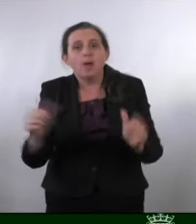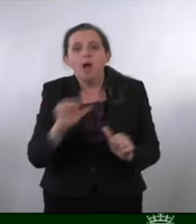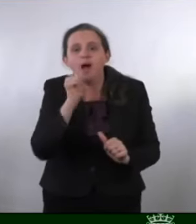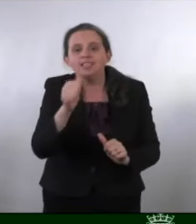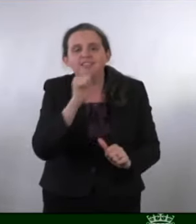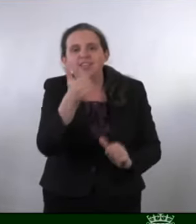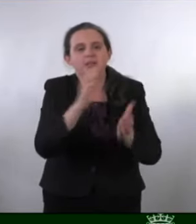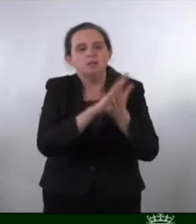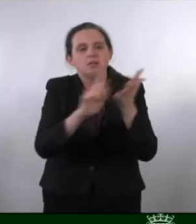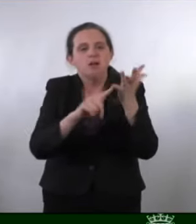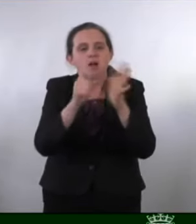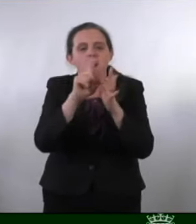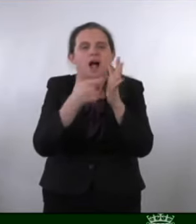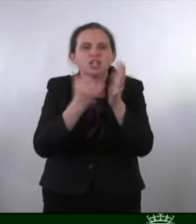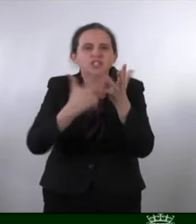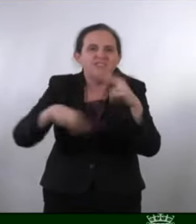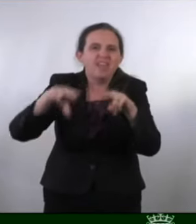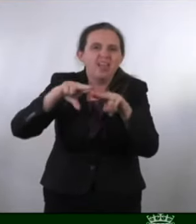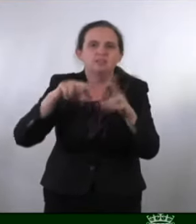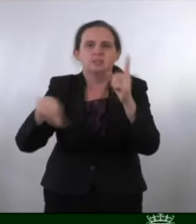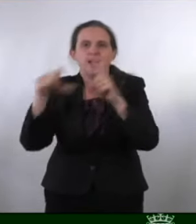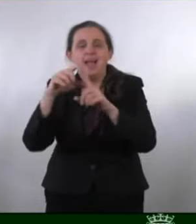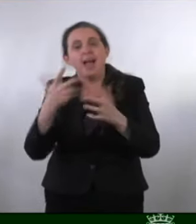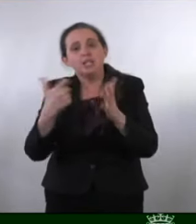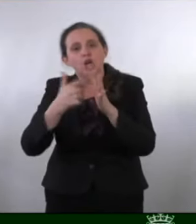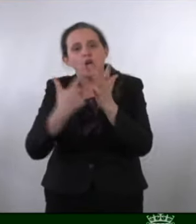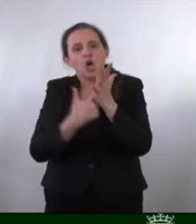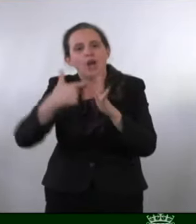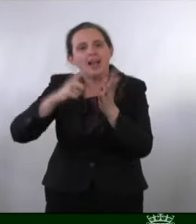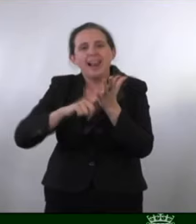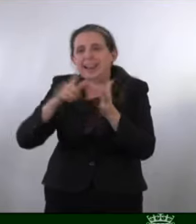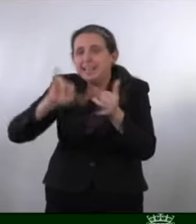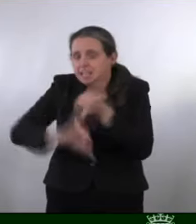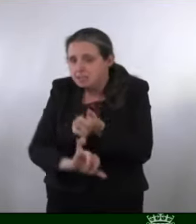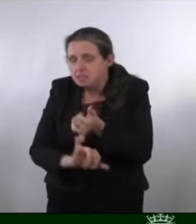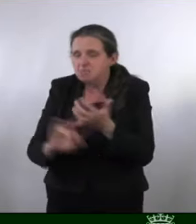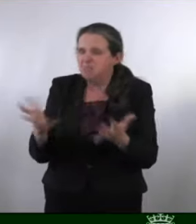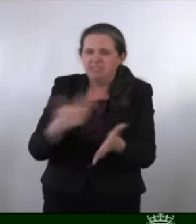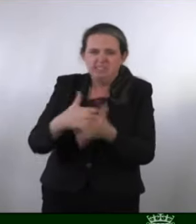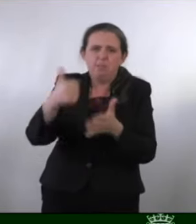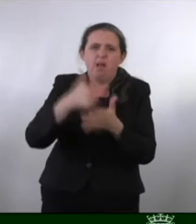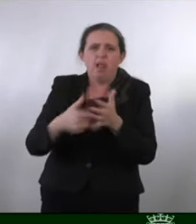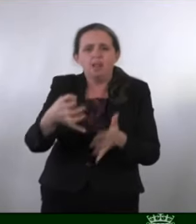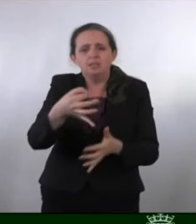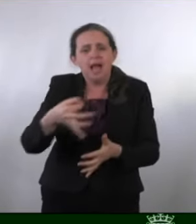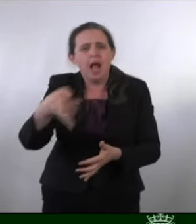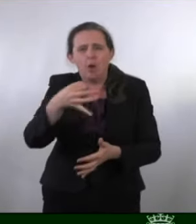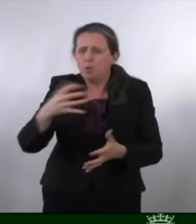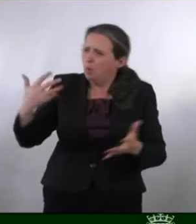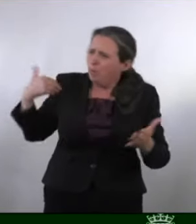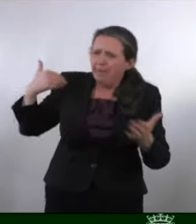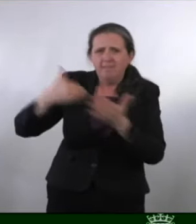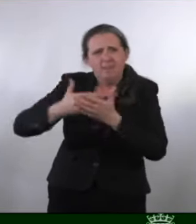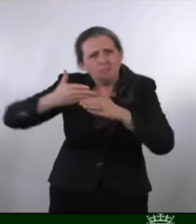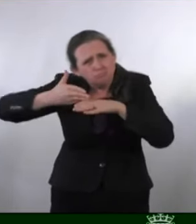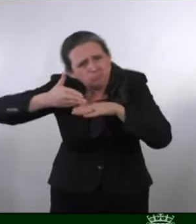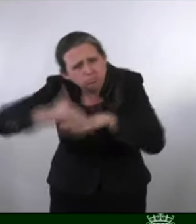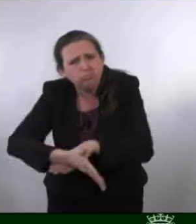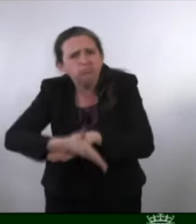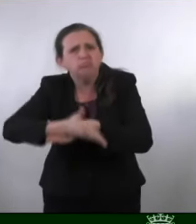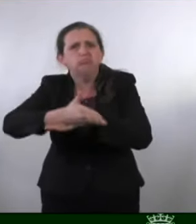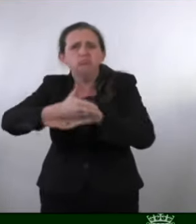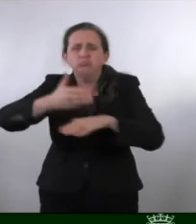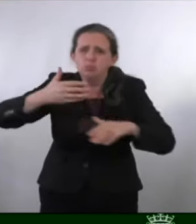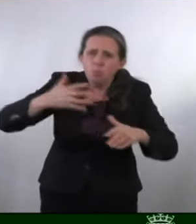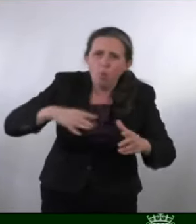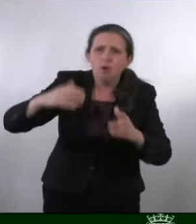the classic, average, typical town in Britain, we've worked better and harder than anyone else to get